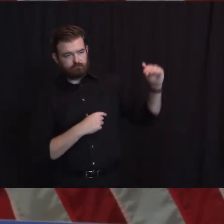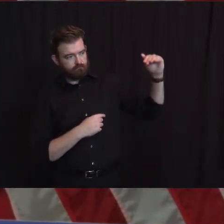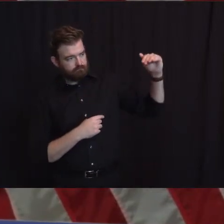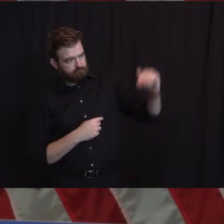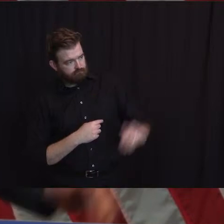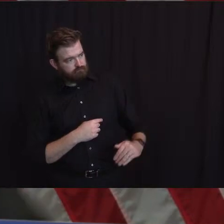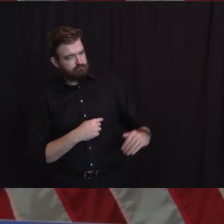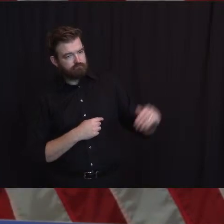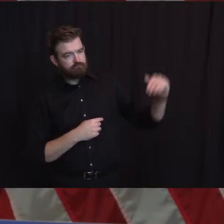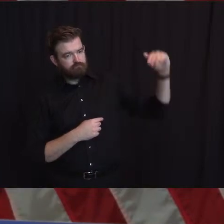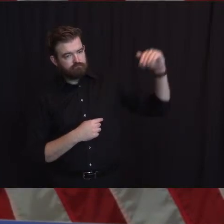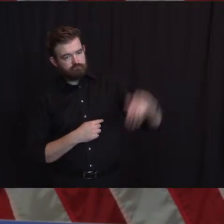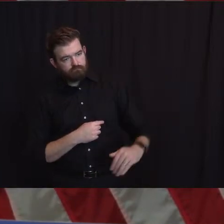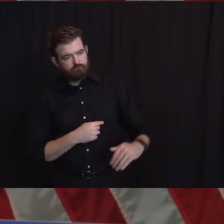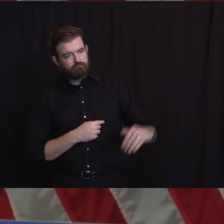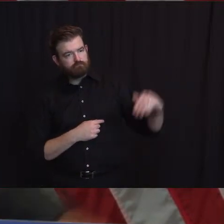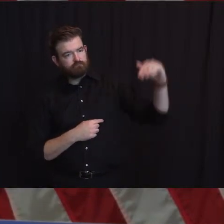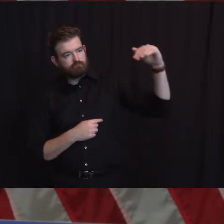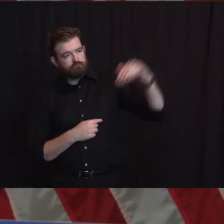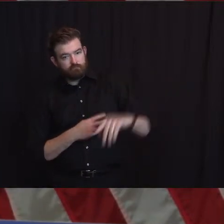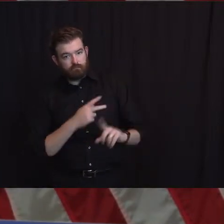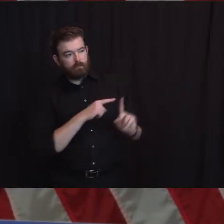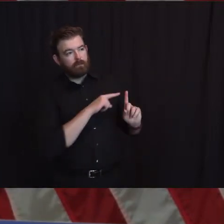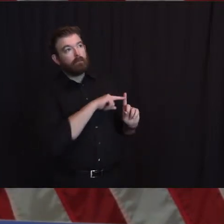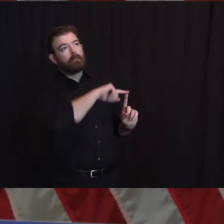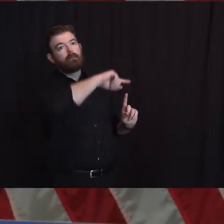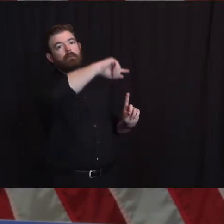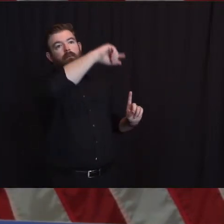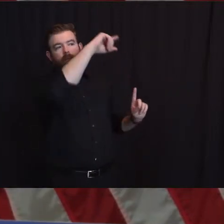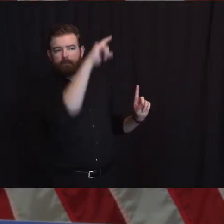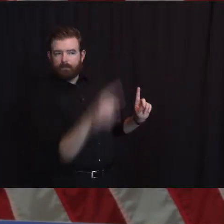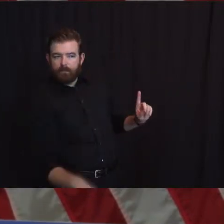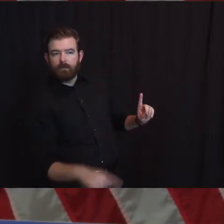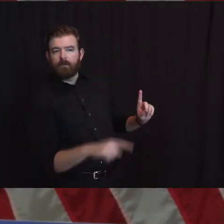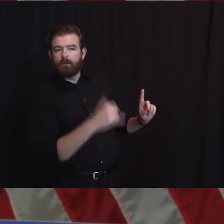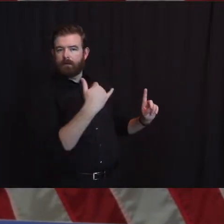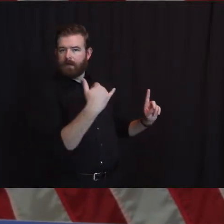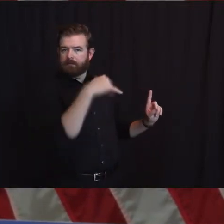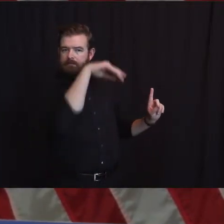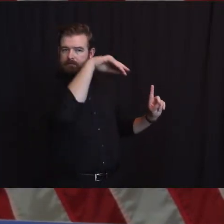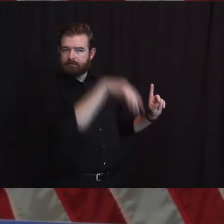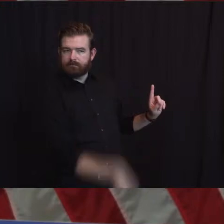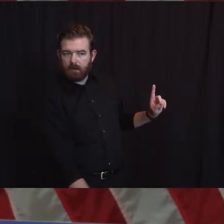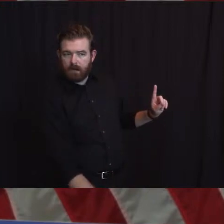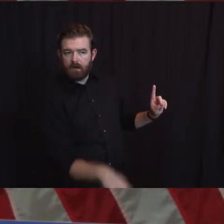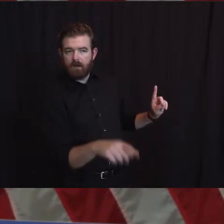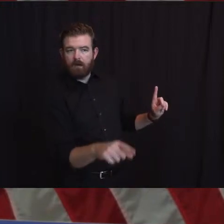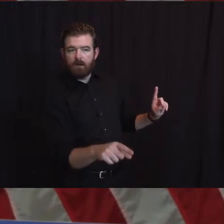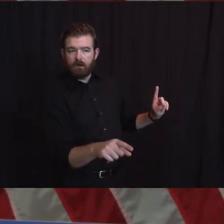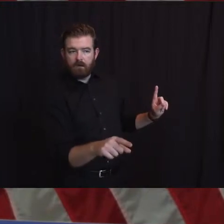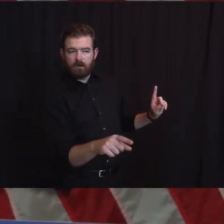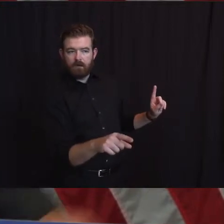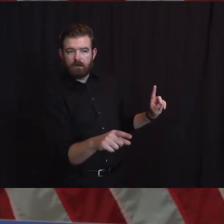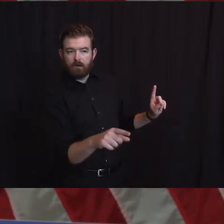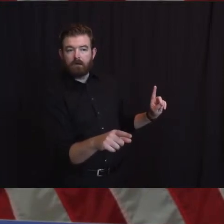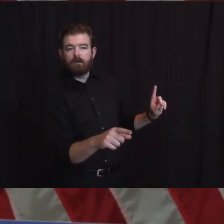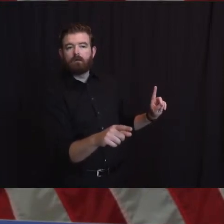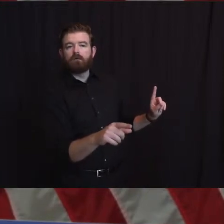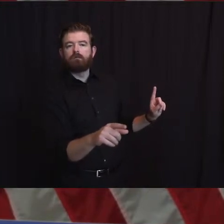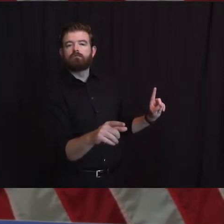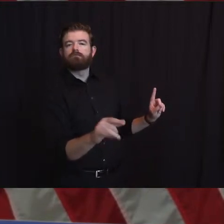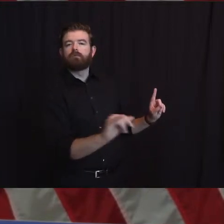graph, you see our numbers are approaching where we were like last September. I think that's as far left as we went, and so at the low of the